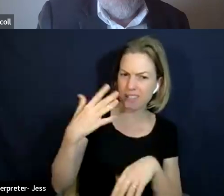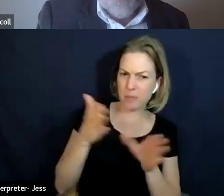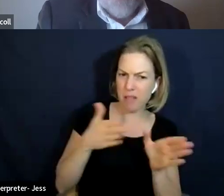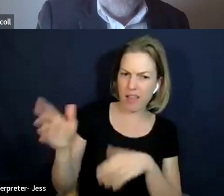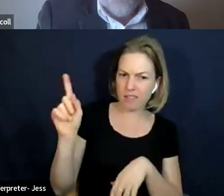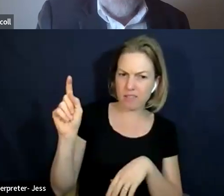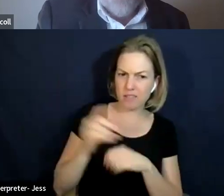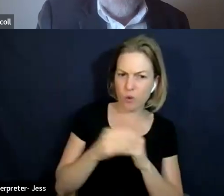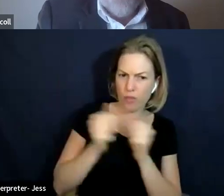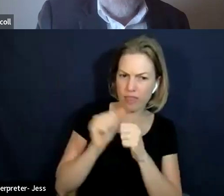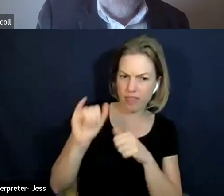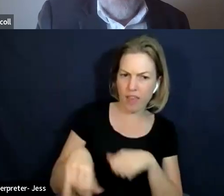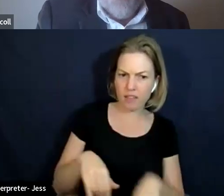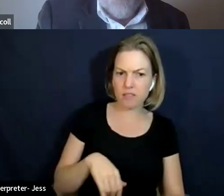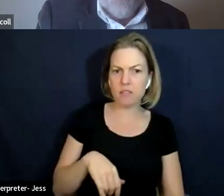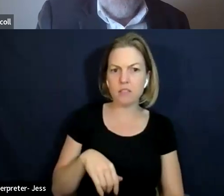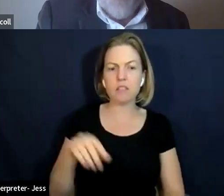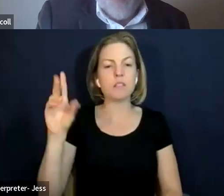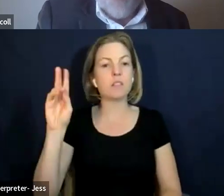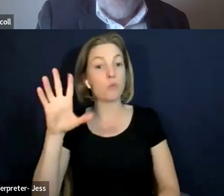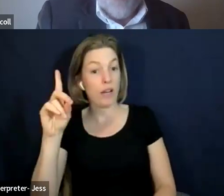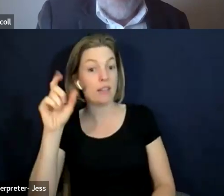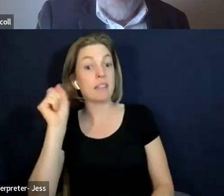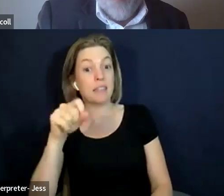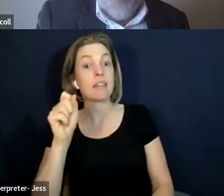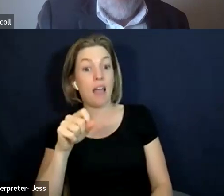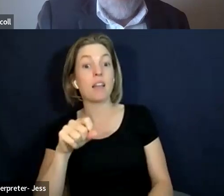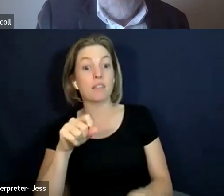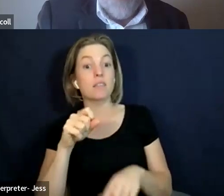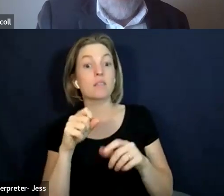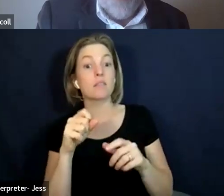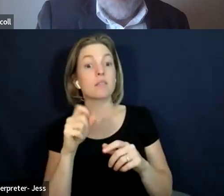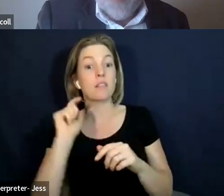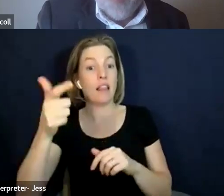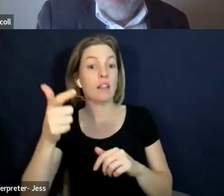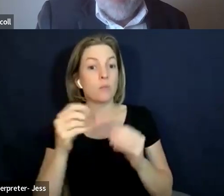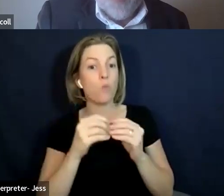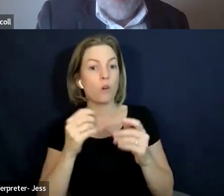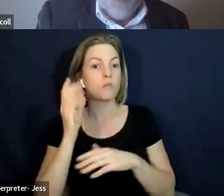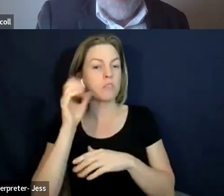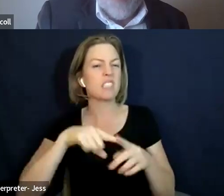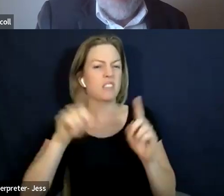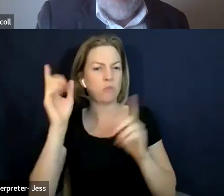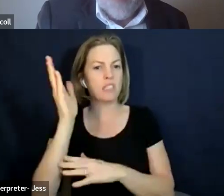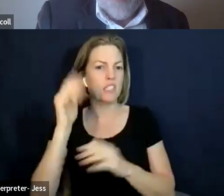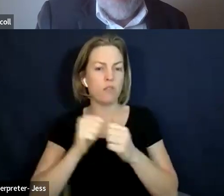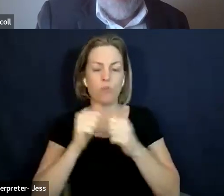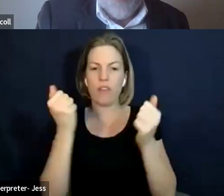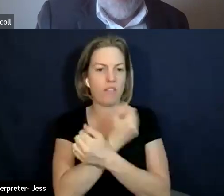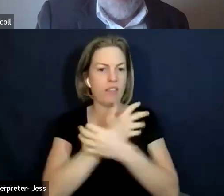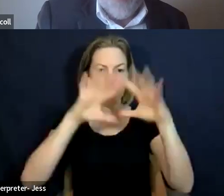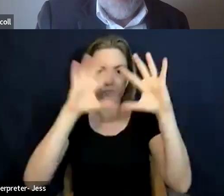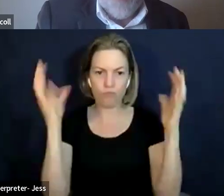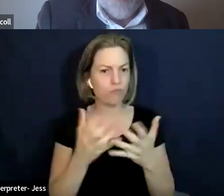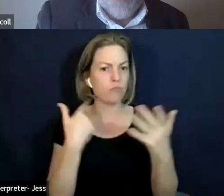plan with that? We can come back and we can give you more of a presentation on everything that we're